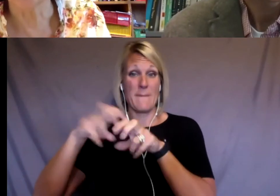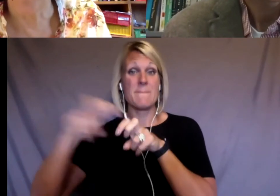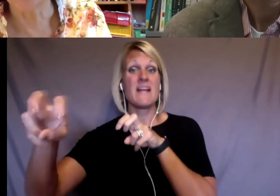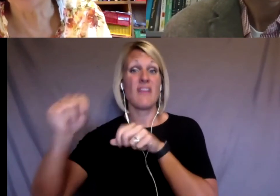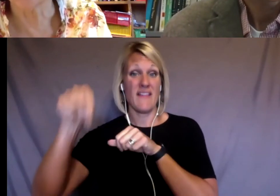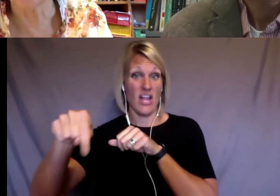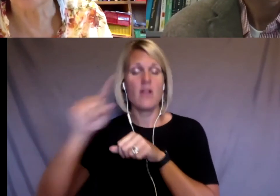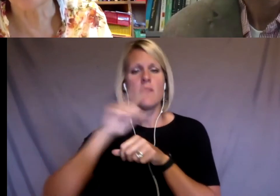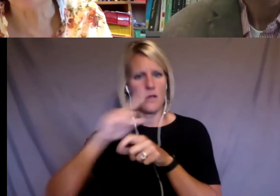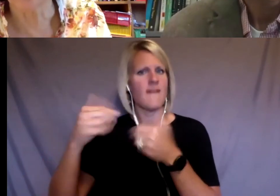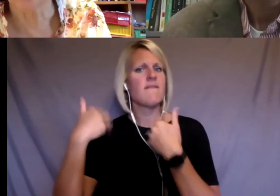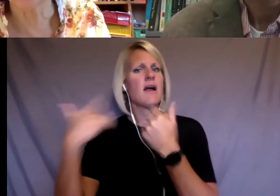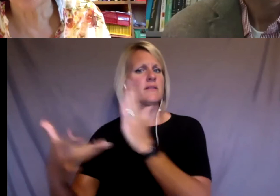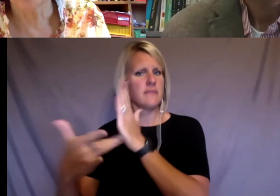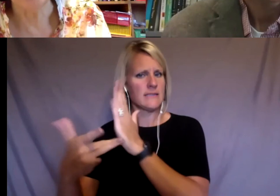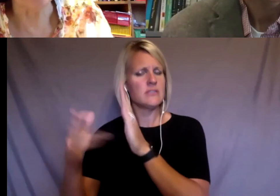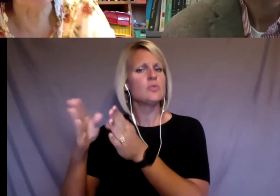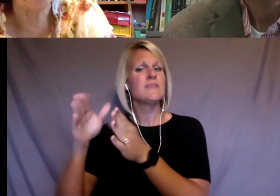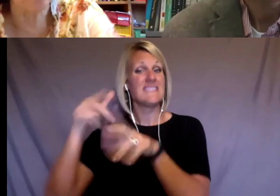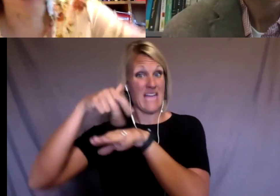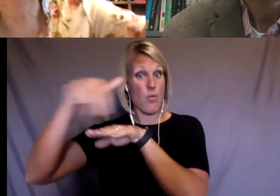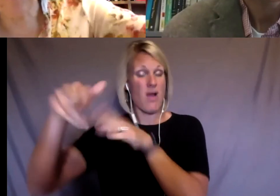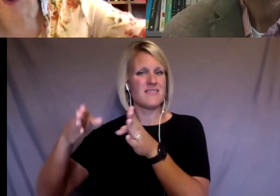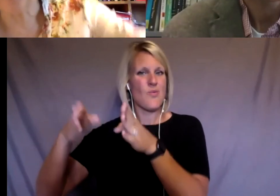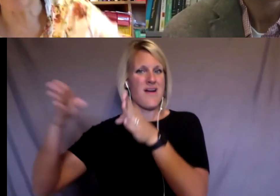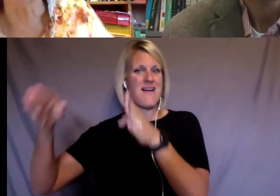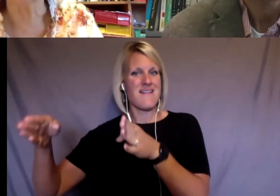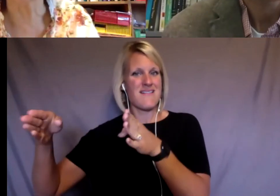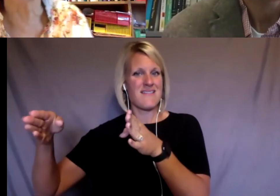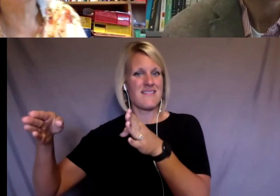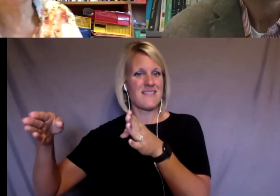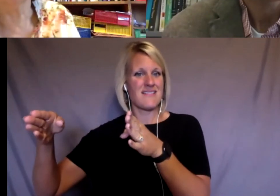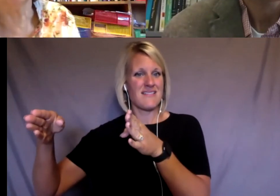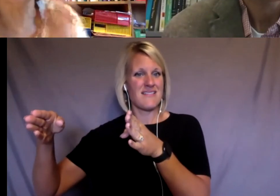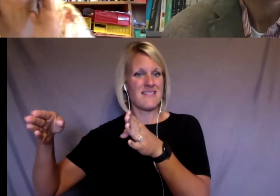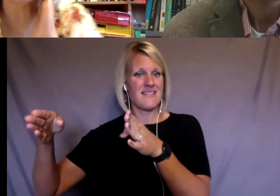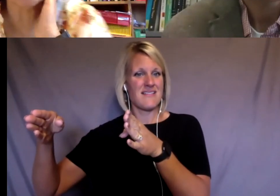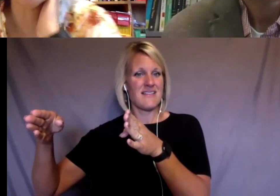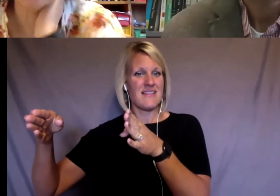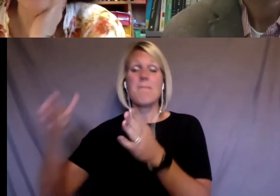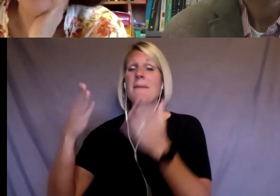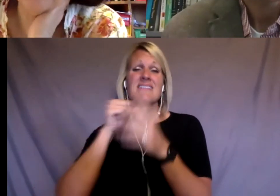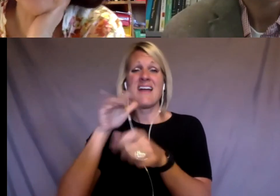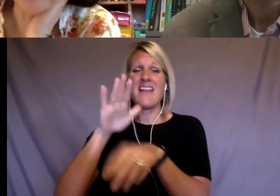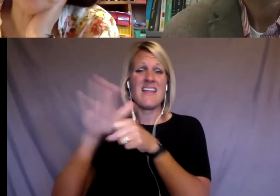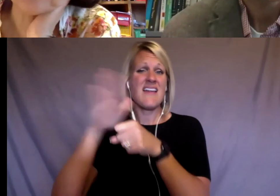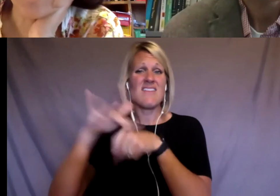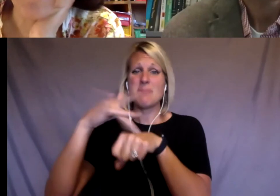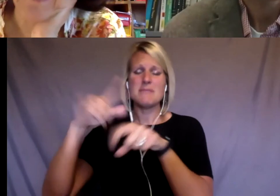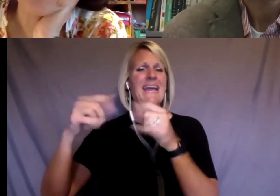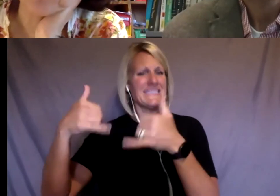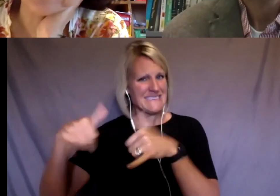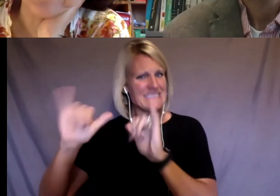of widening the sidewalks, even if not throughout the whole sidewalk, if you don't have enough space. But benches